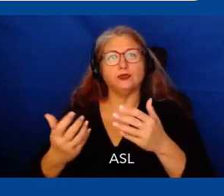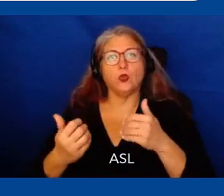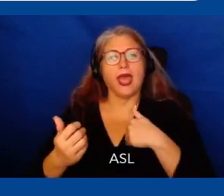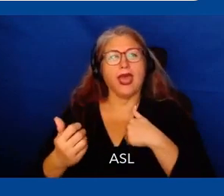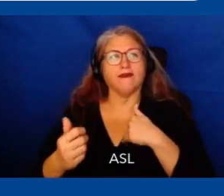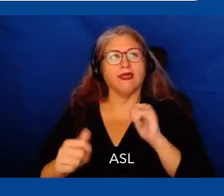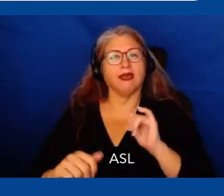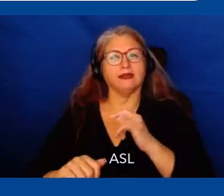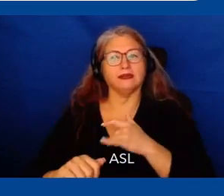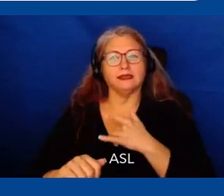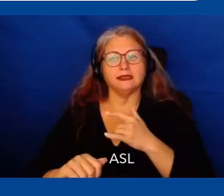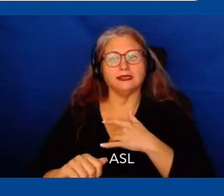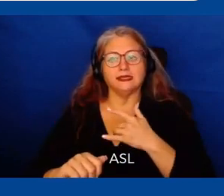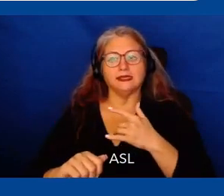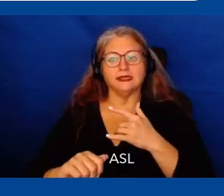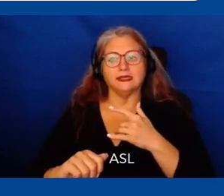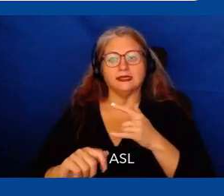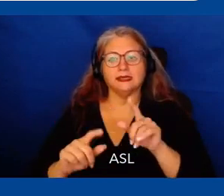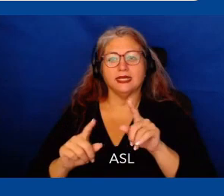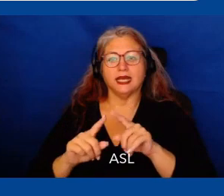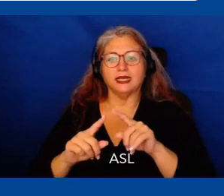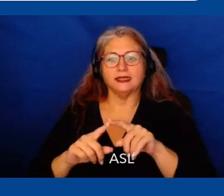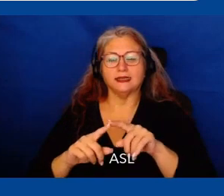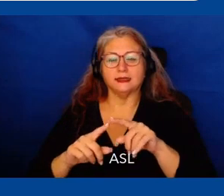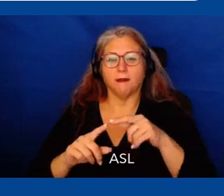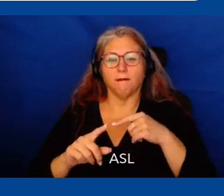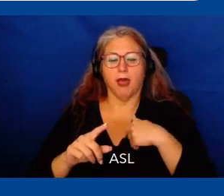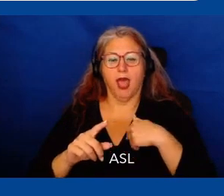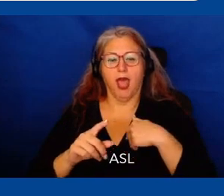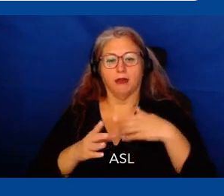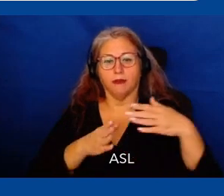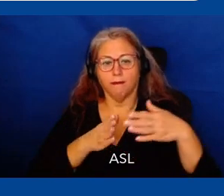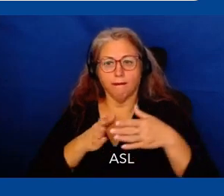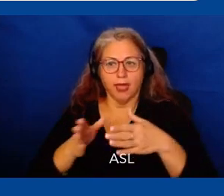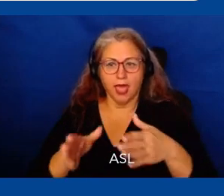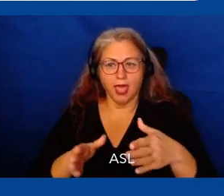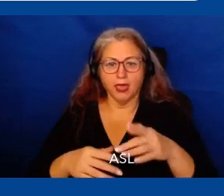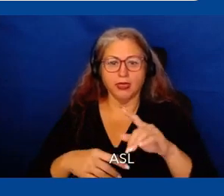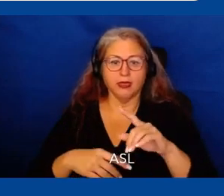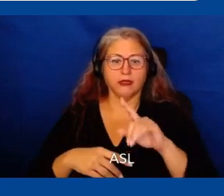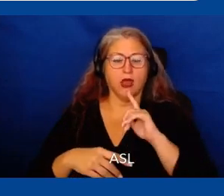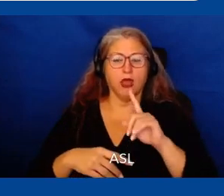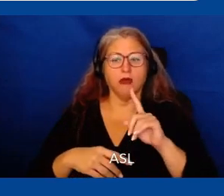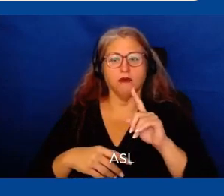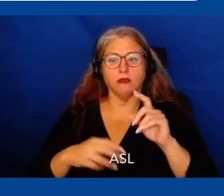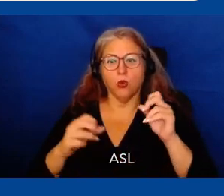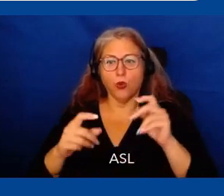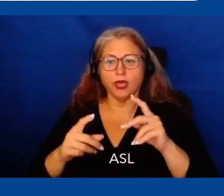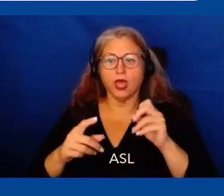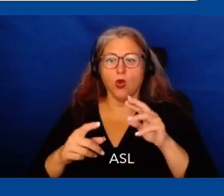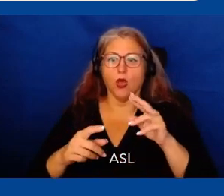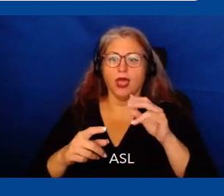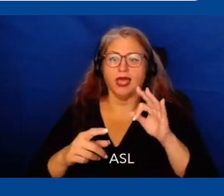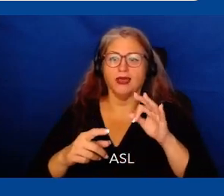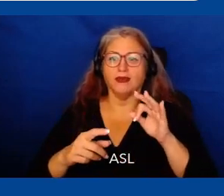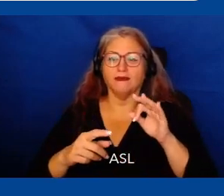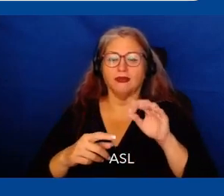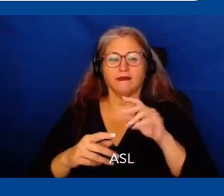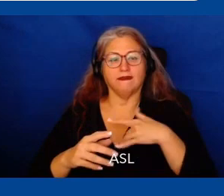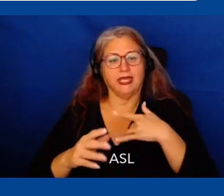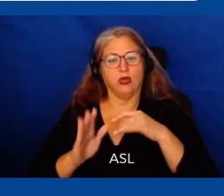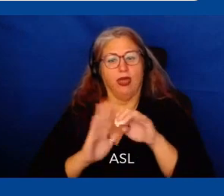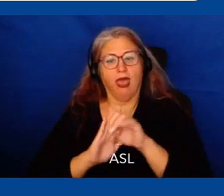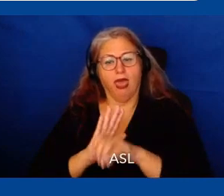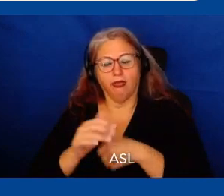sensation if the paths where I'm going through are okay, or like if they are ethical, and